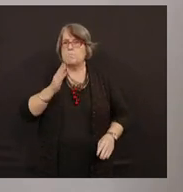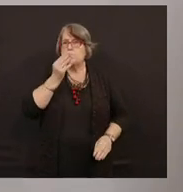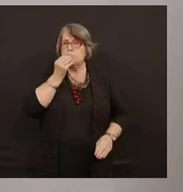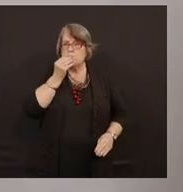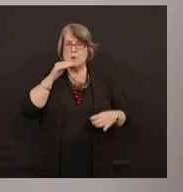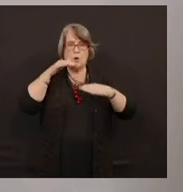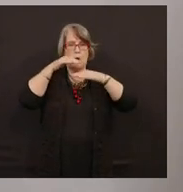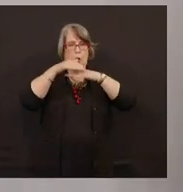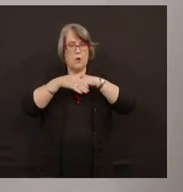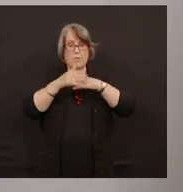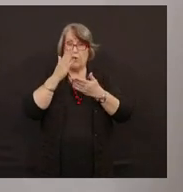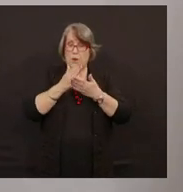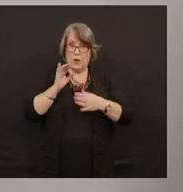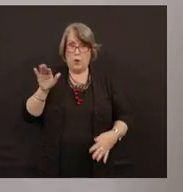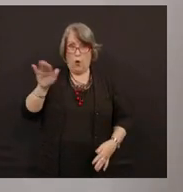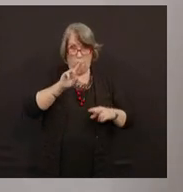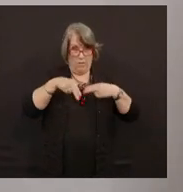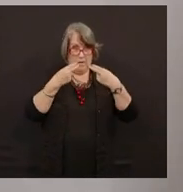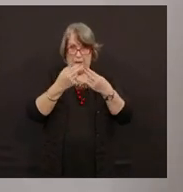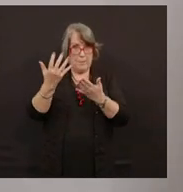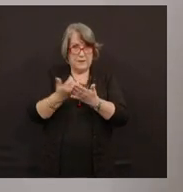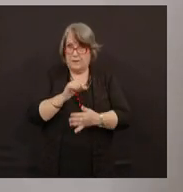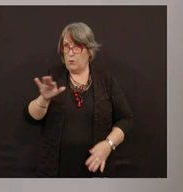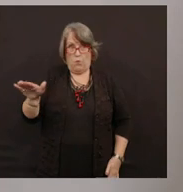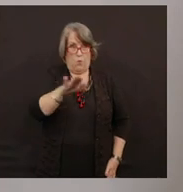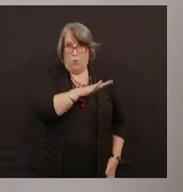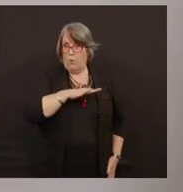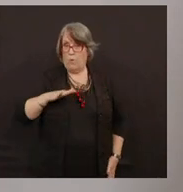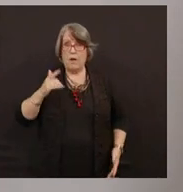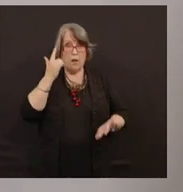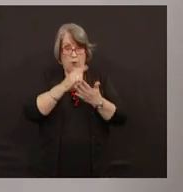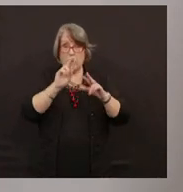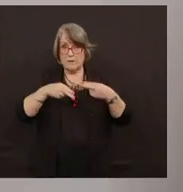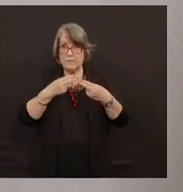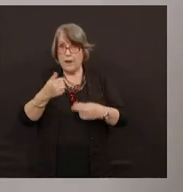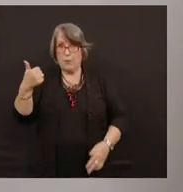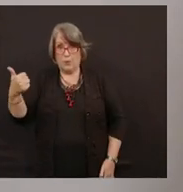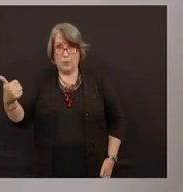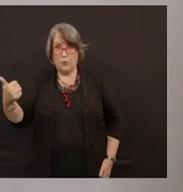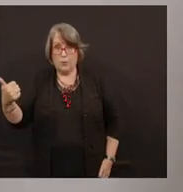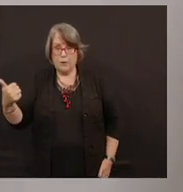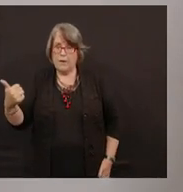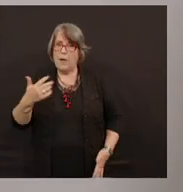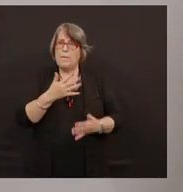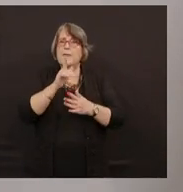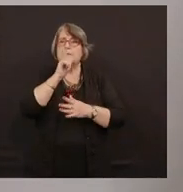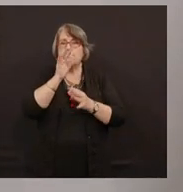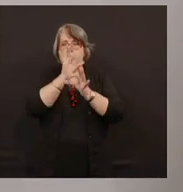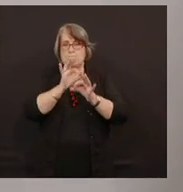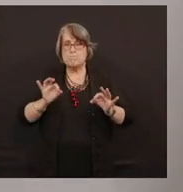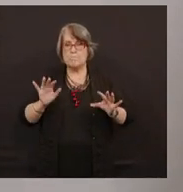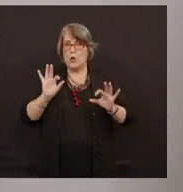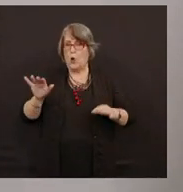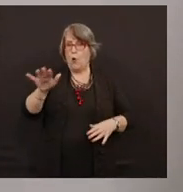of, the fact that not every family is a safe family. Lots of families are, but there's an awful silence about the fact that not